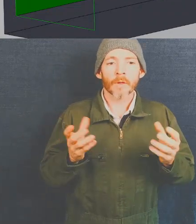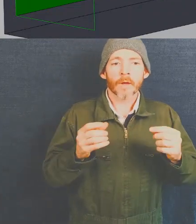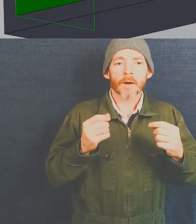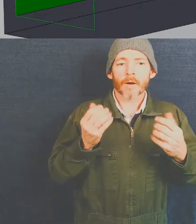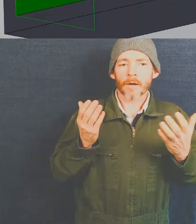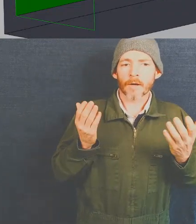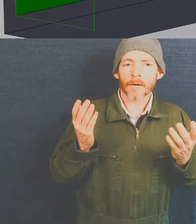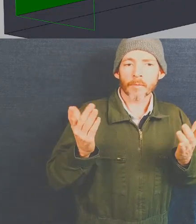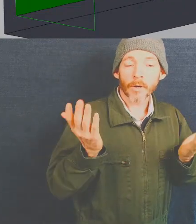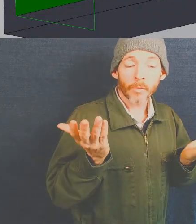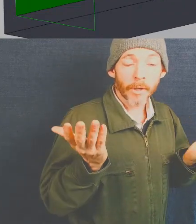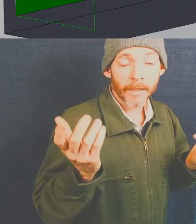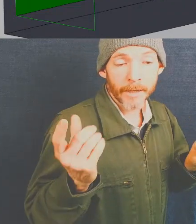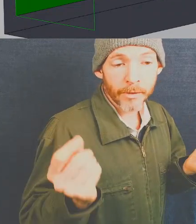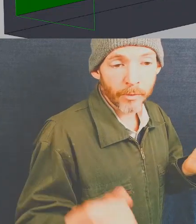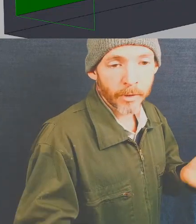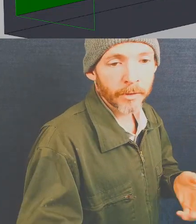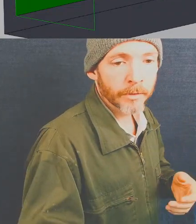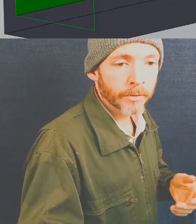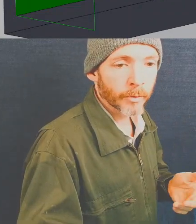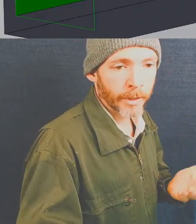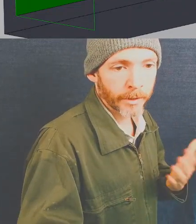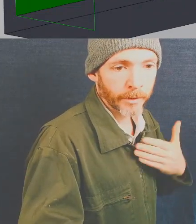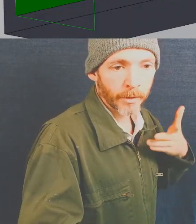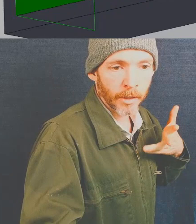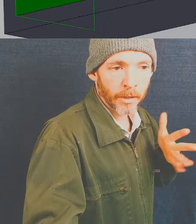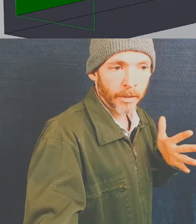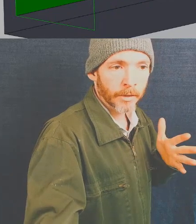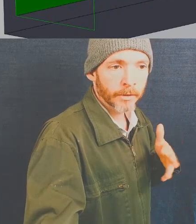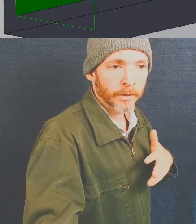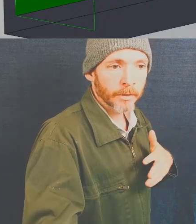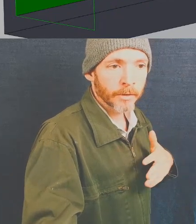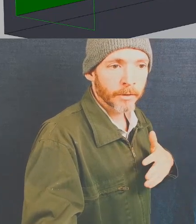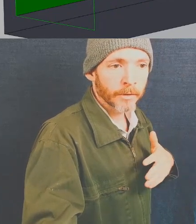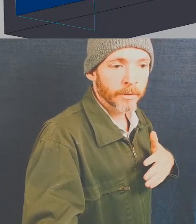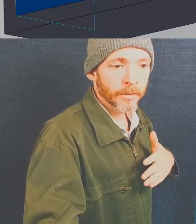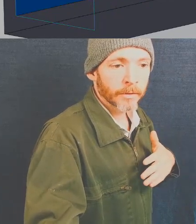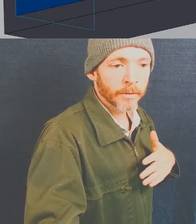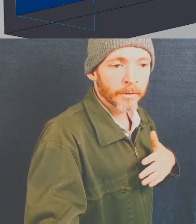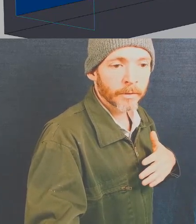So what can I do? Well,